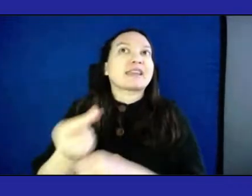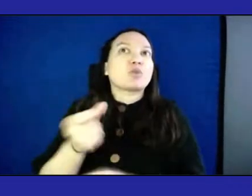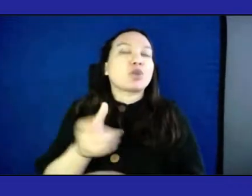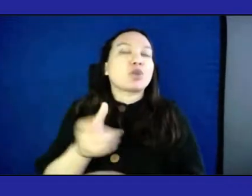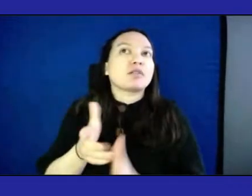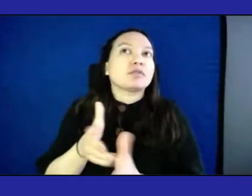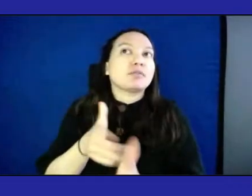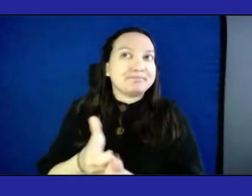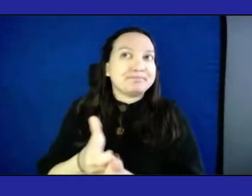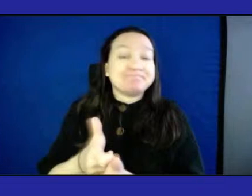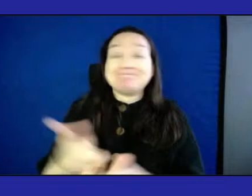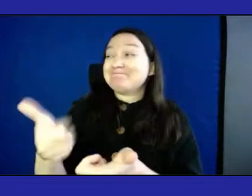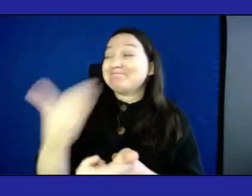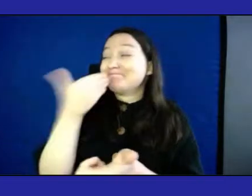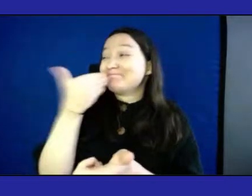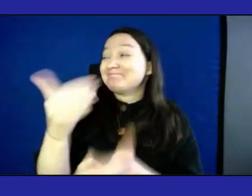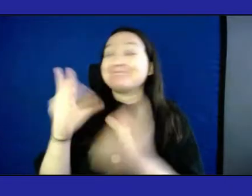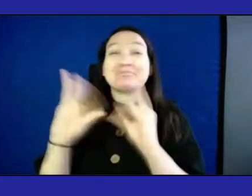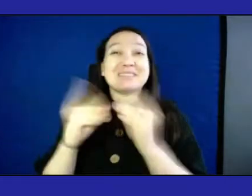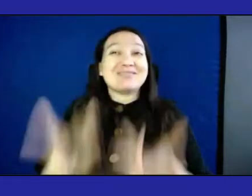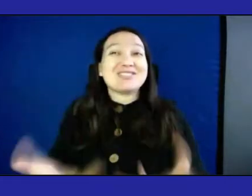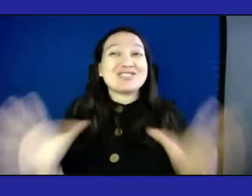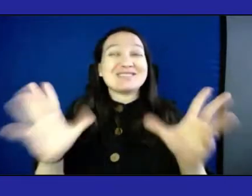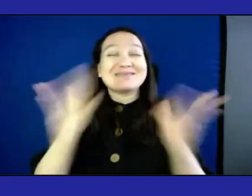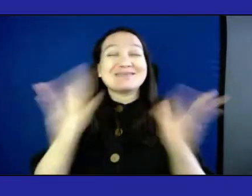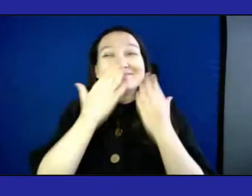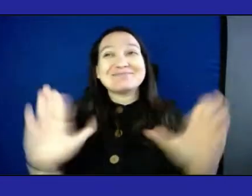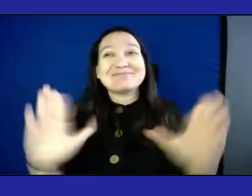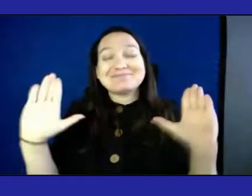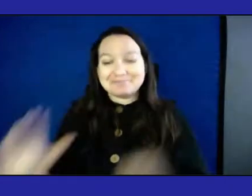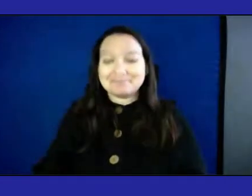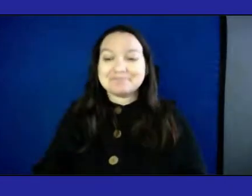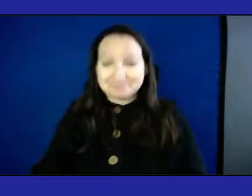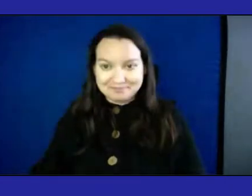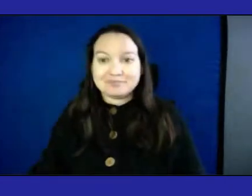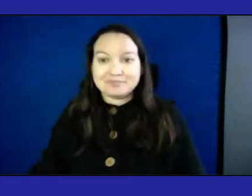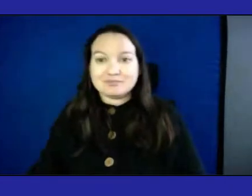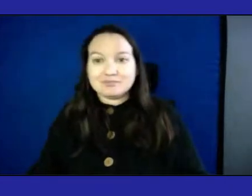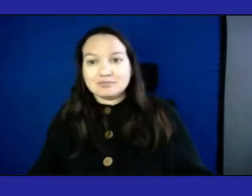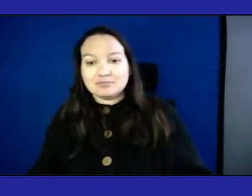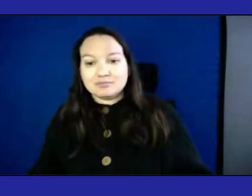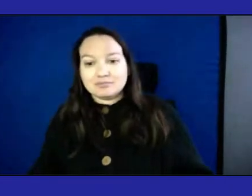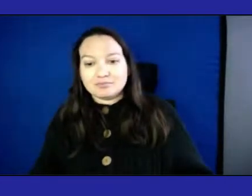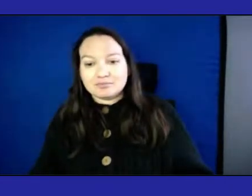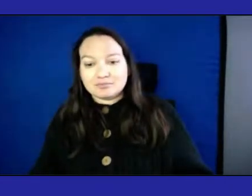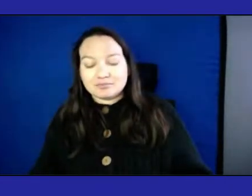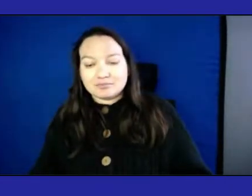Thank Okay. Okay, thank you. Meeting adjourned. Thank you. This meeting is no longer being